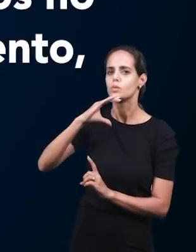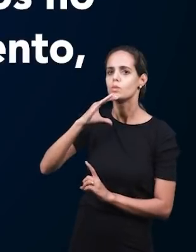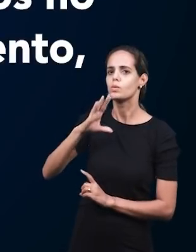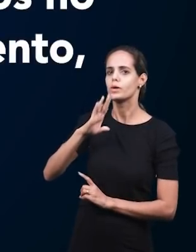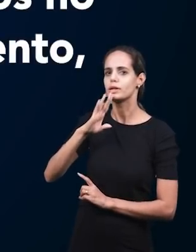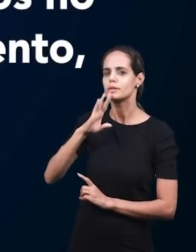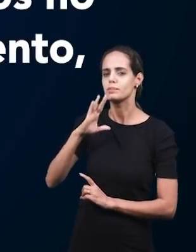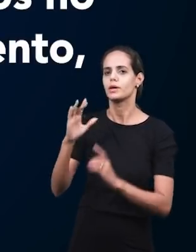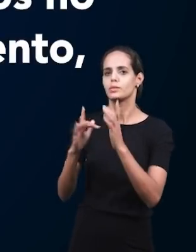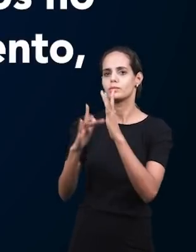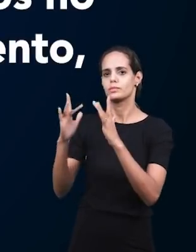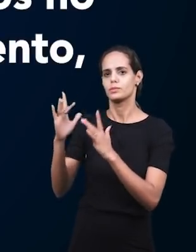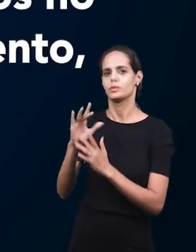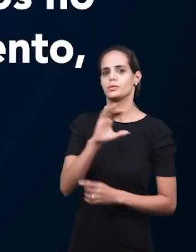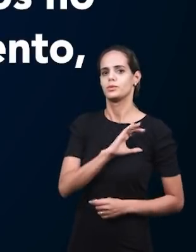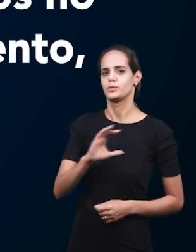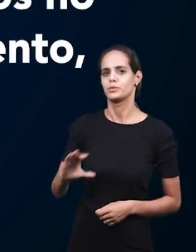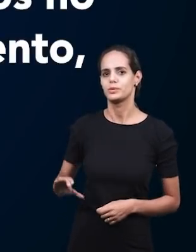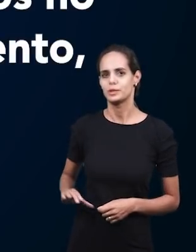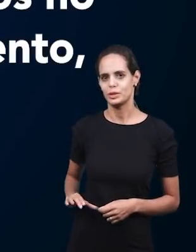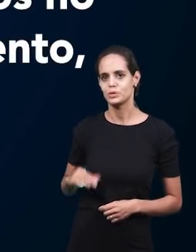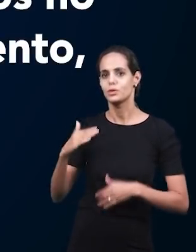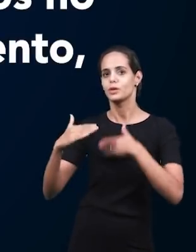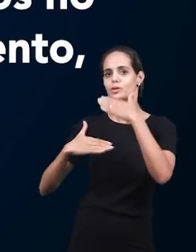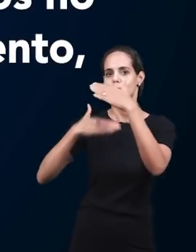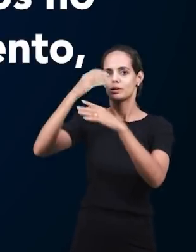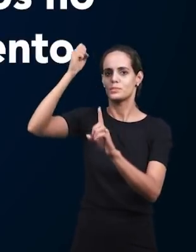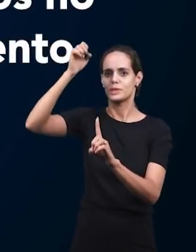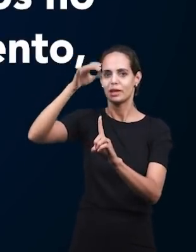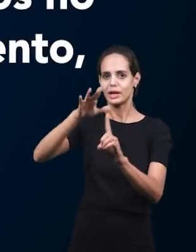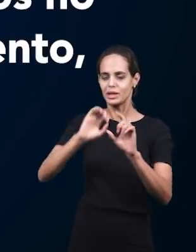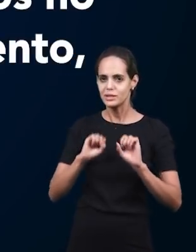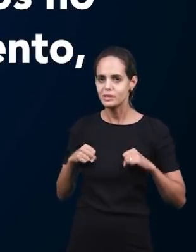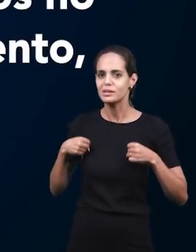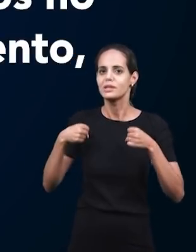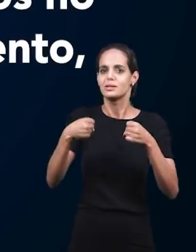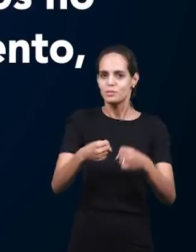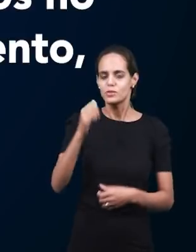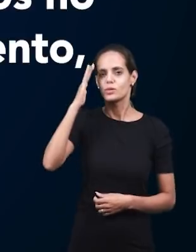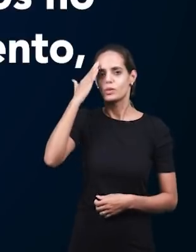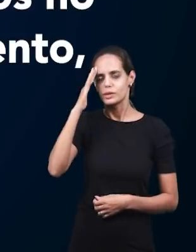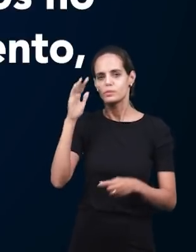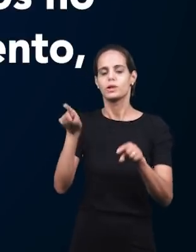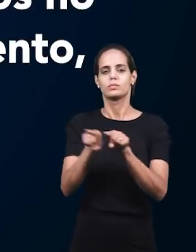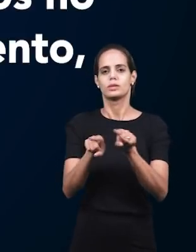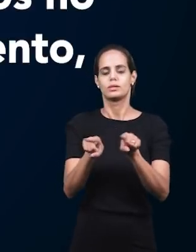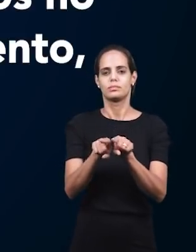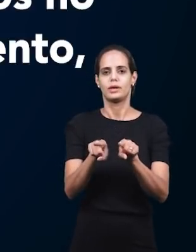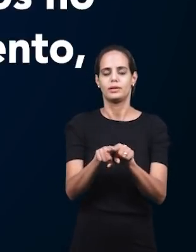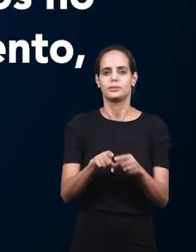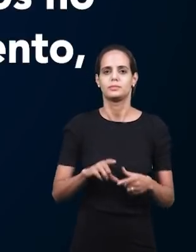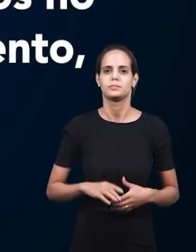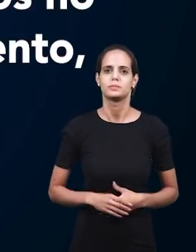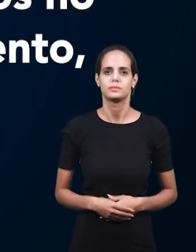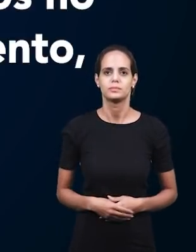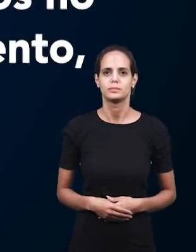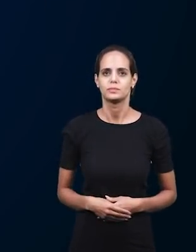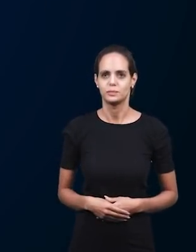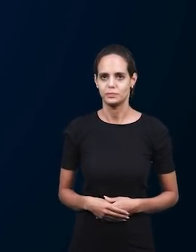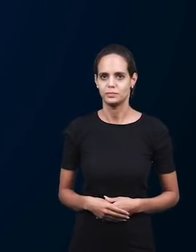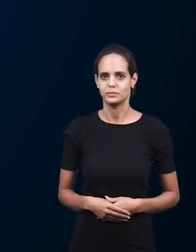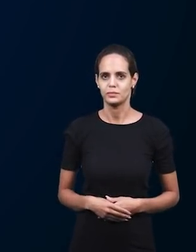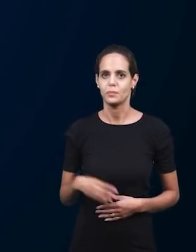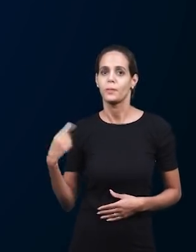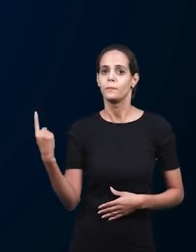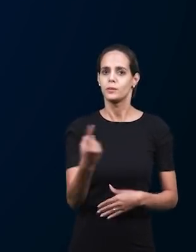grace and the knowledge of the Lord Jesus Christ. And as we're growing in this grace and as we're growing in this knowledge,